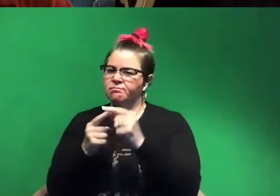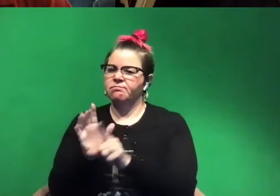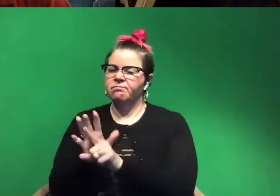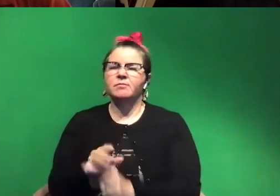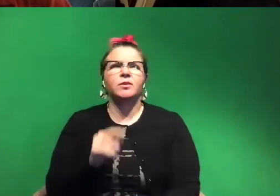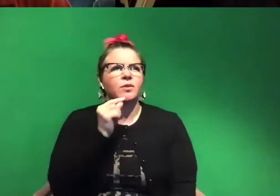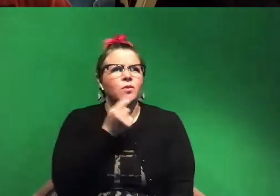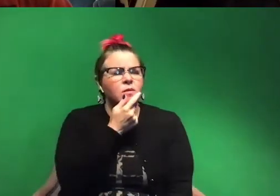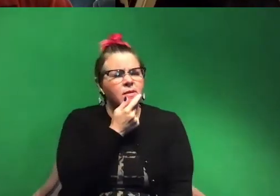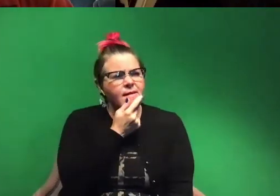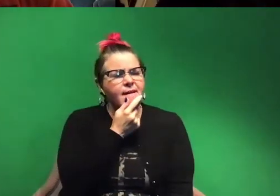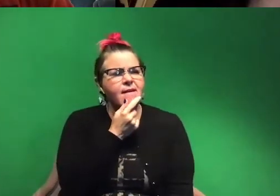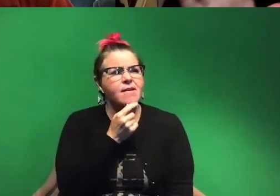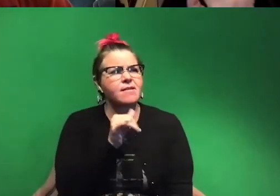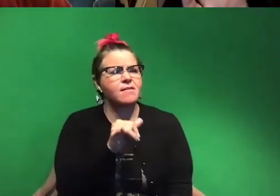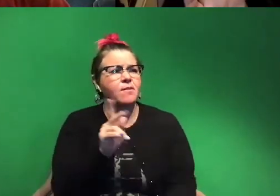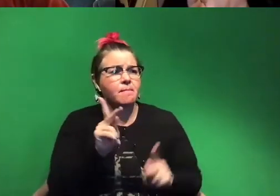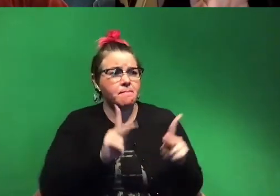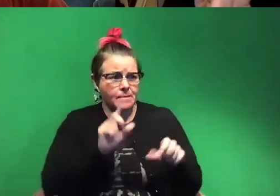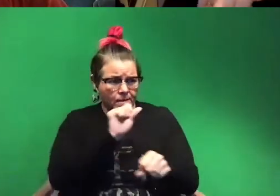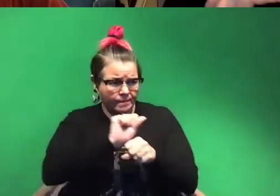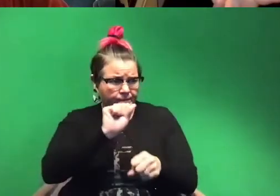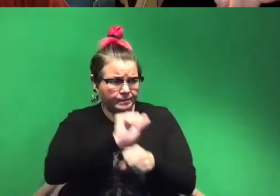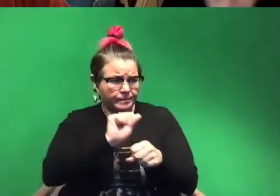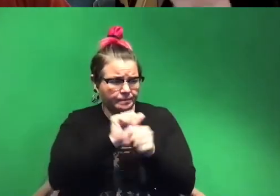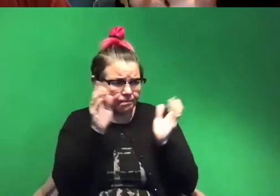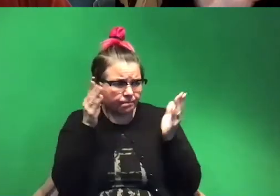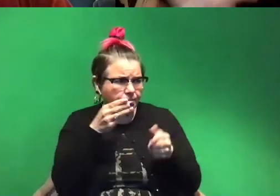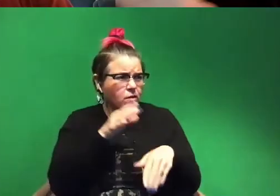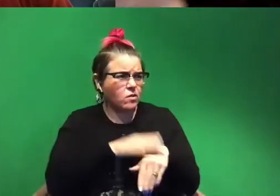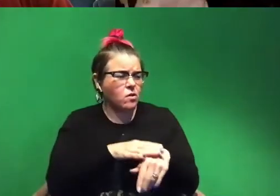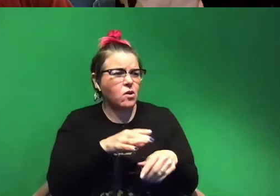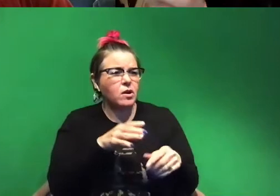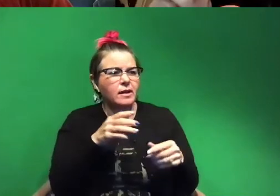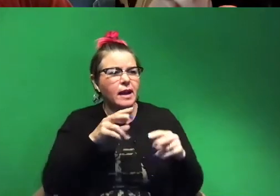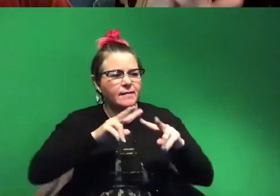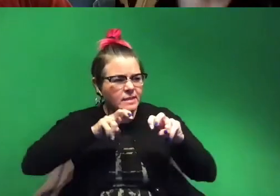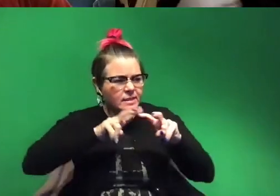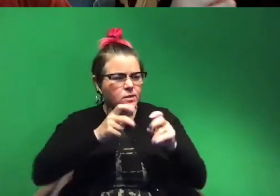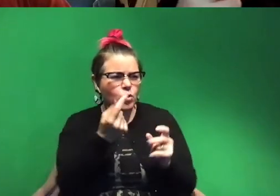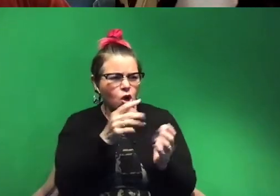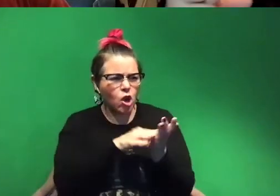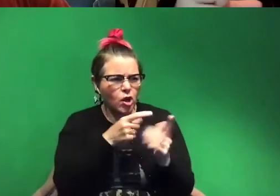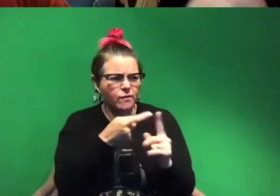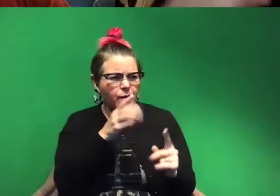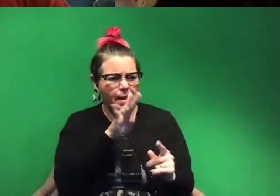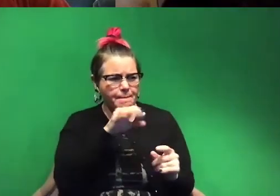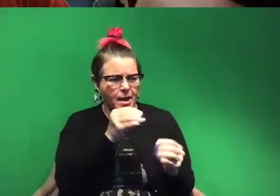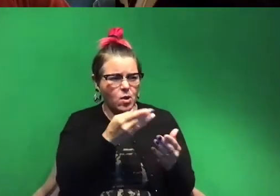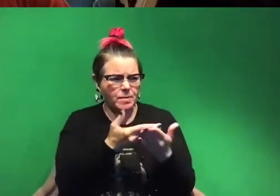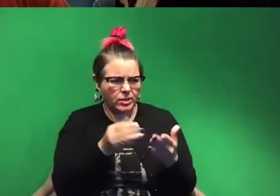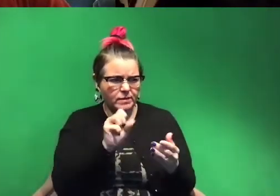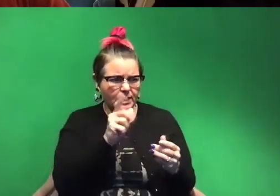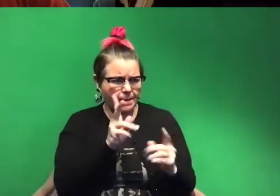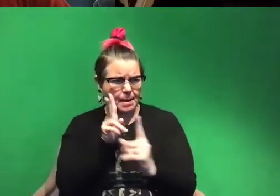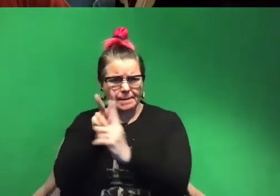So then are there people like working on taking what we're learning from the biomaterial of slime and then applying